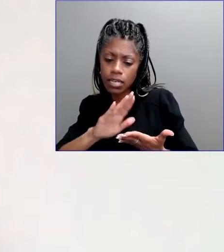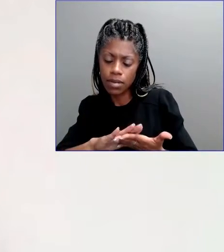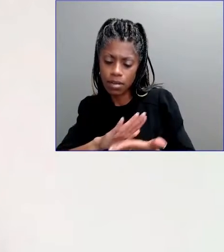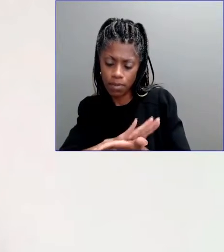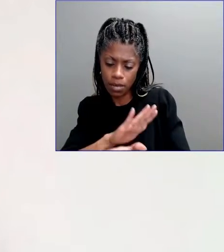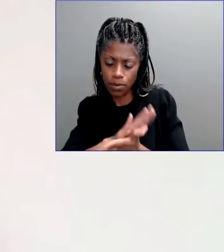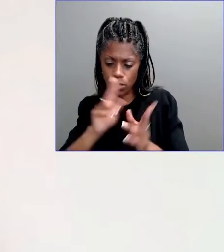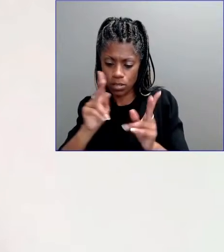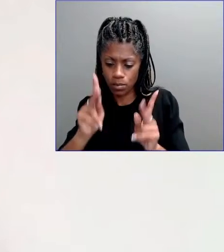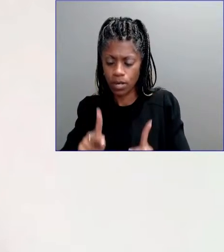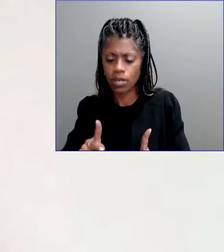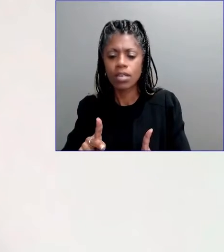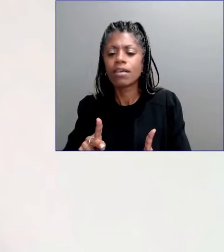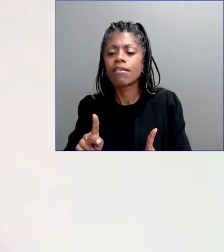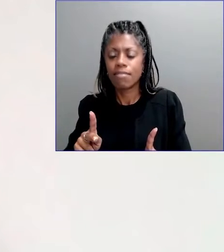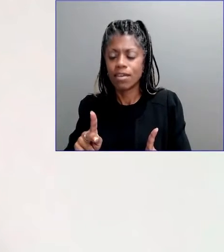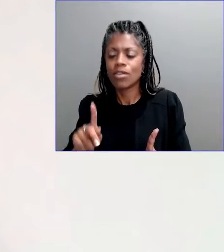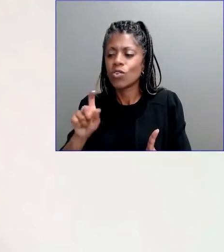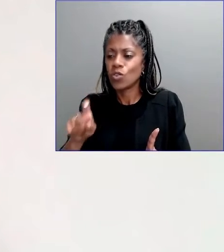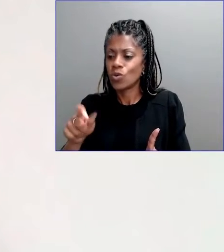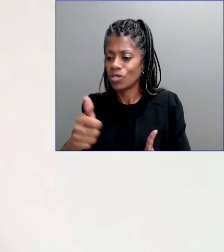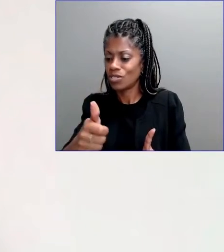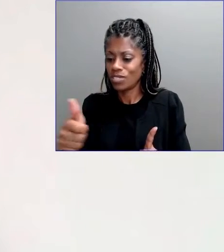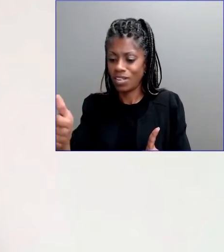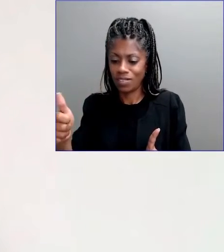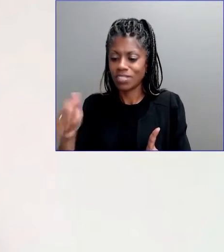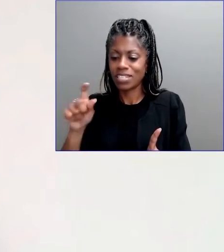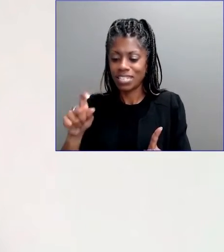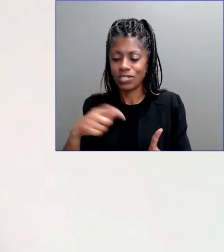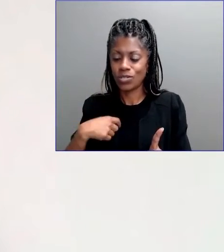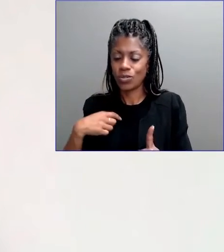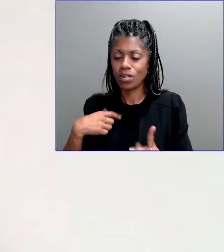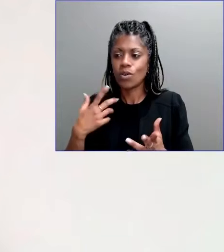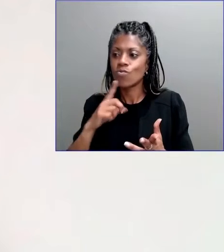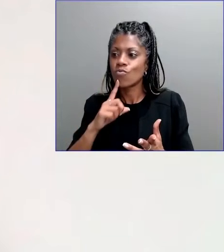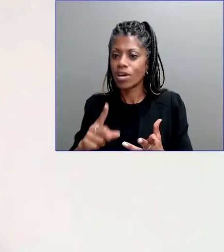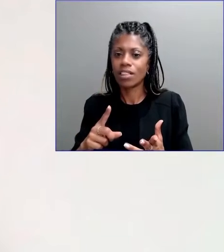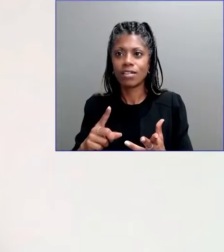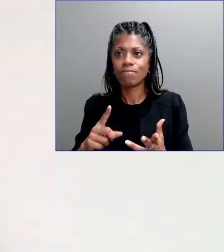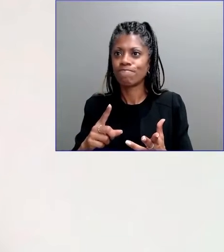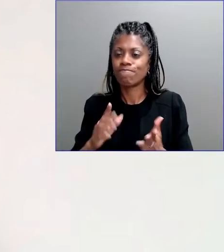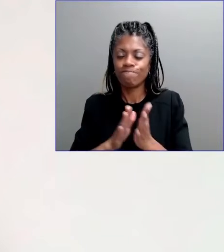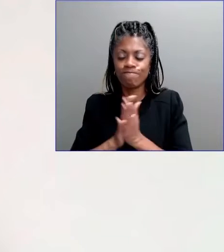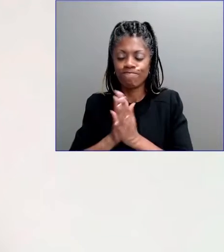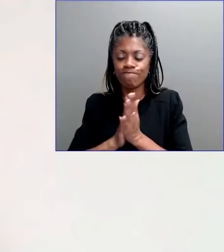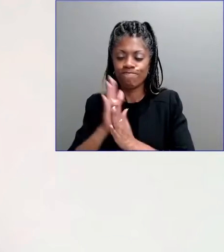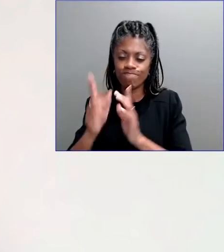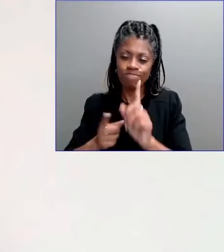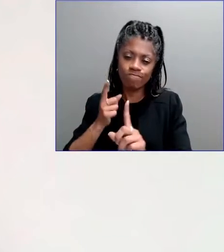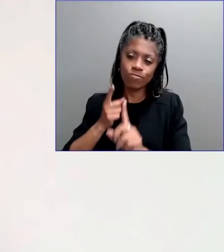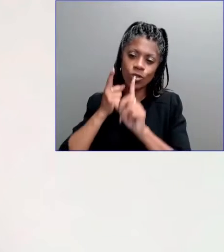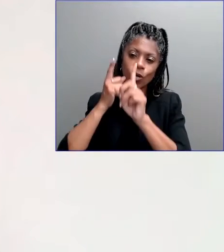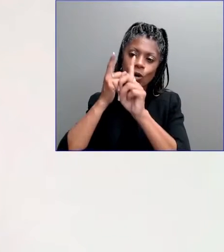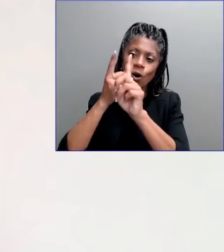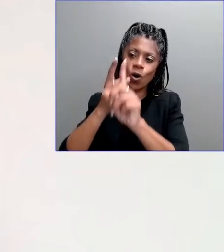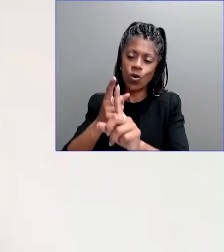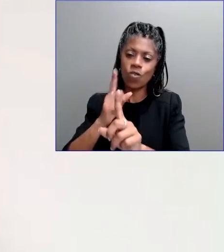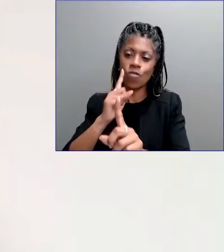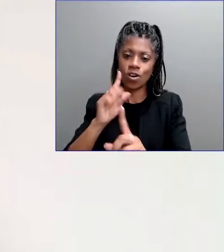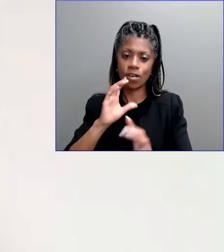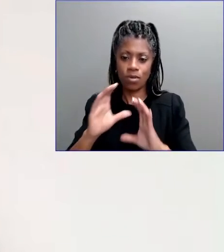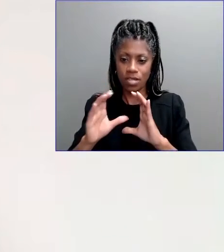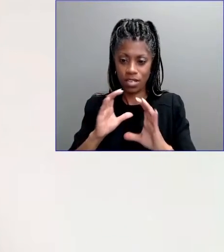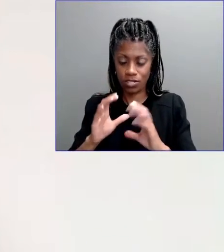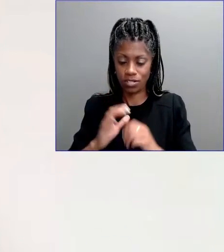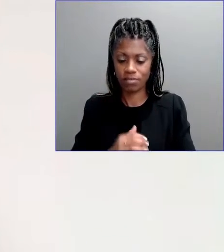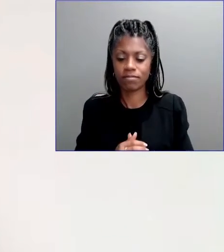inspires you to take big leaps in your own communications work that will lead to wins that impact us all. If you're an